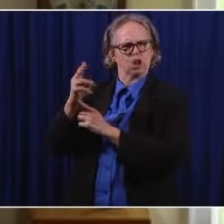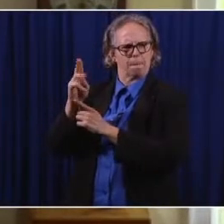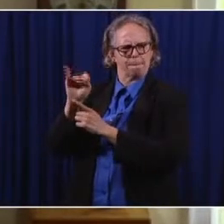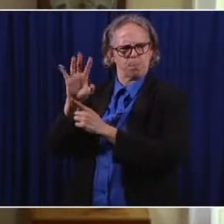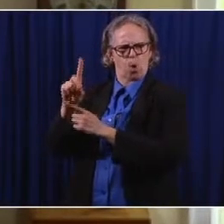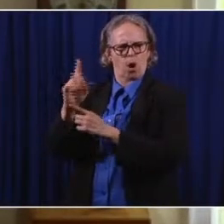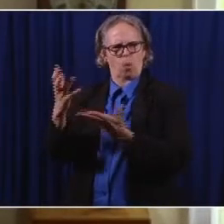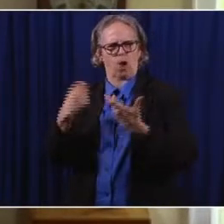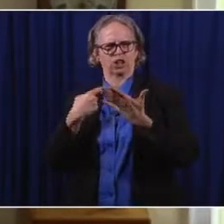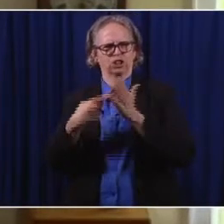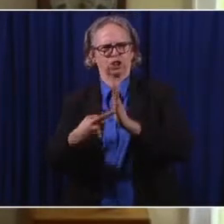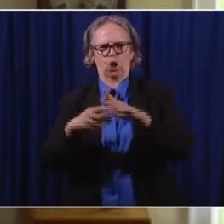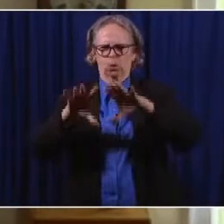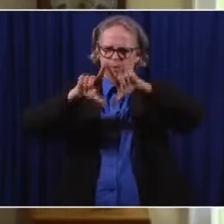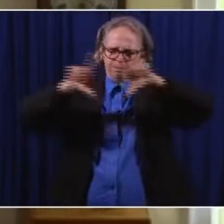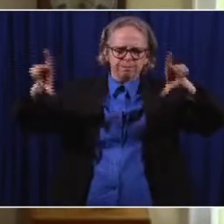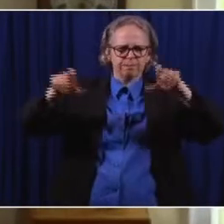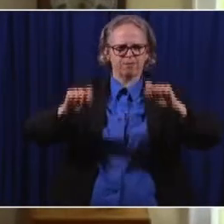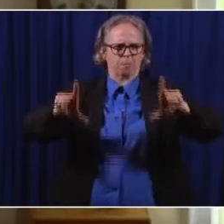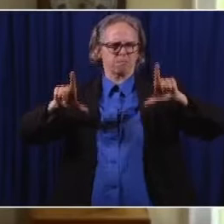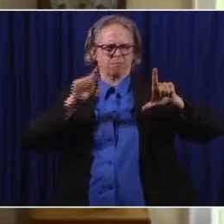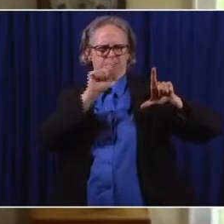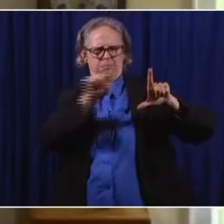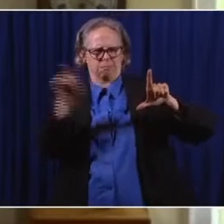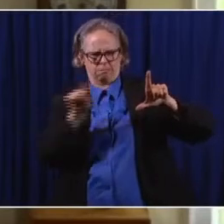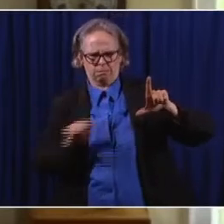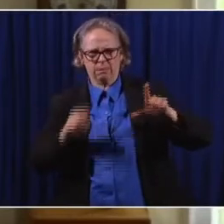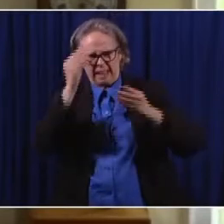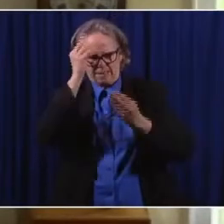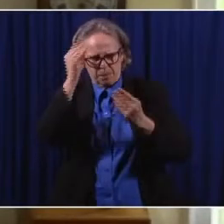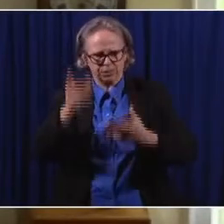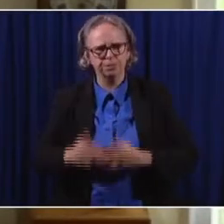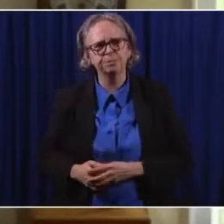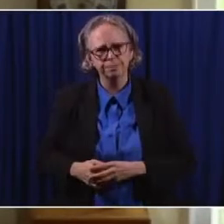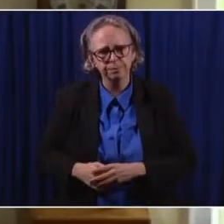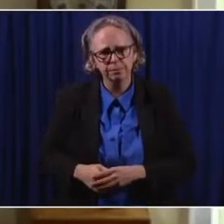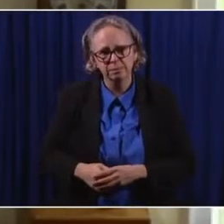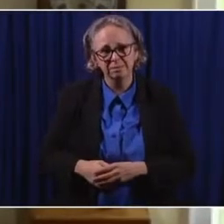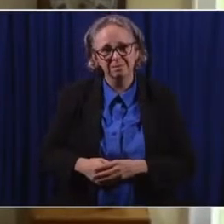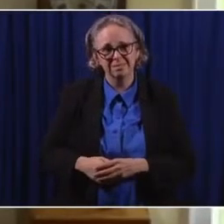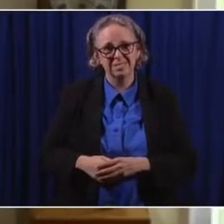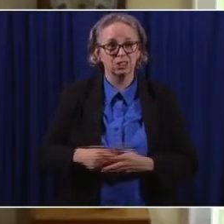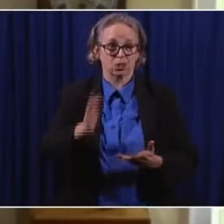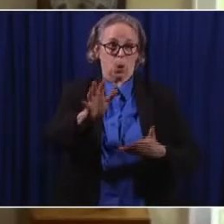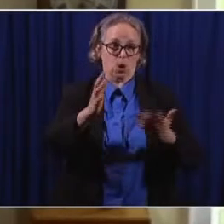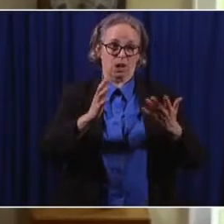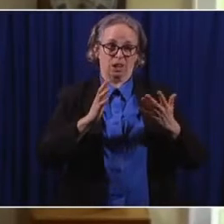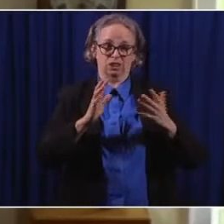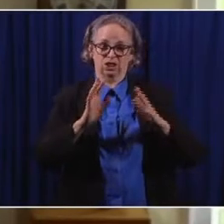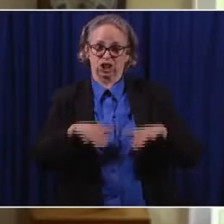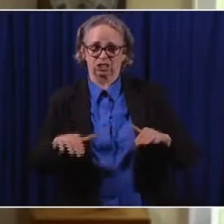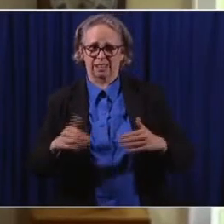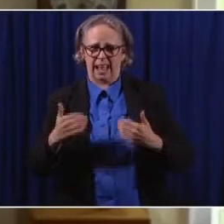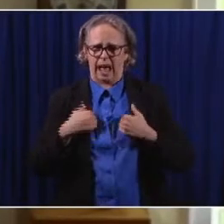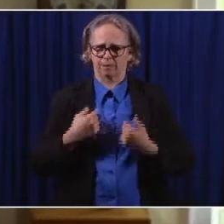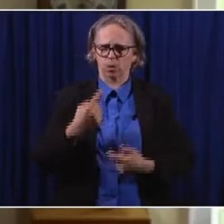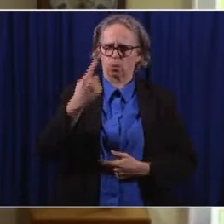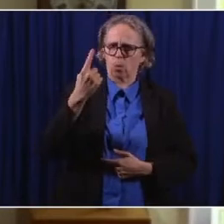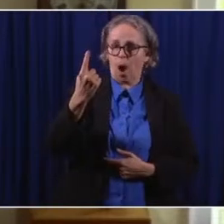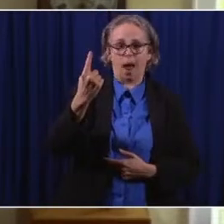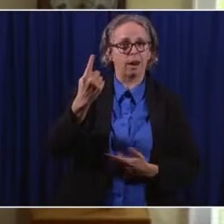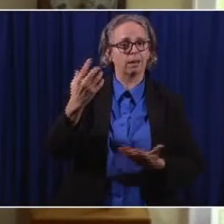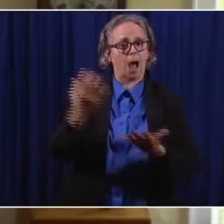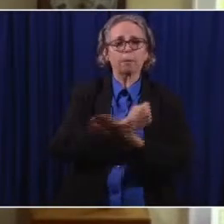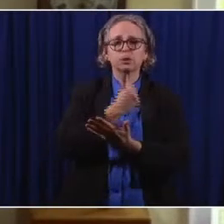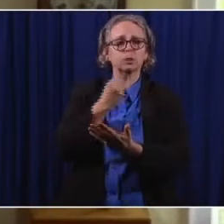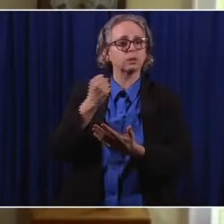Our kids obviously only have one opportunity to grow up, and it's up to us, the adults, to ensure that they have every opportunity of